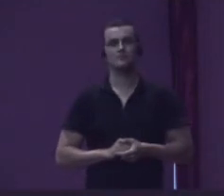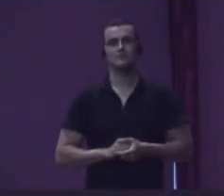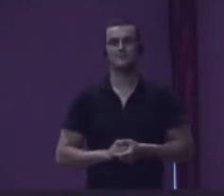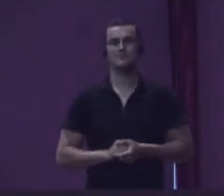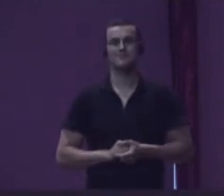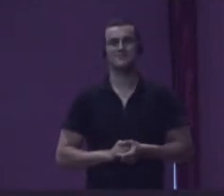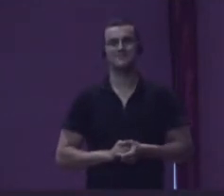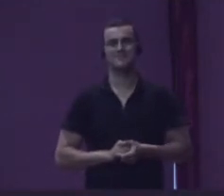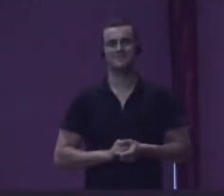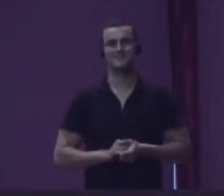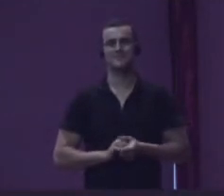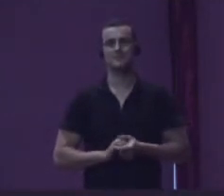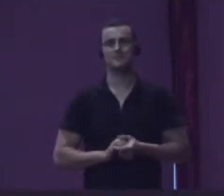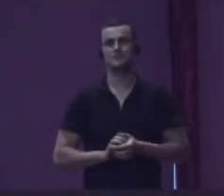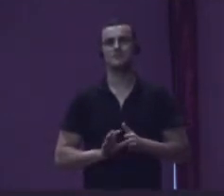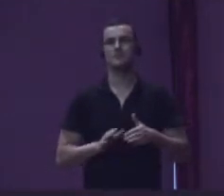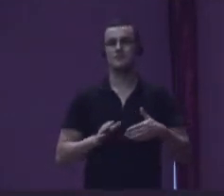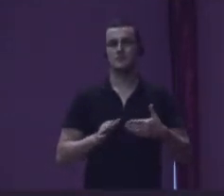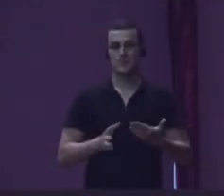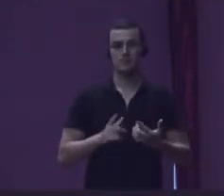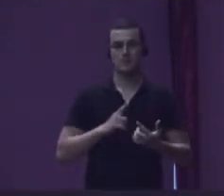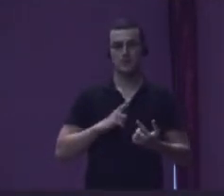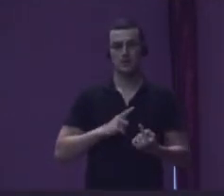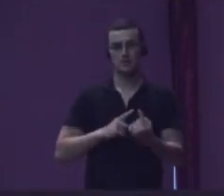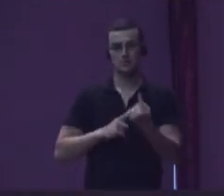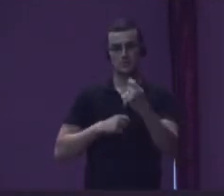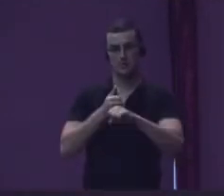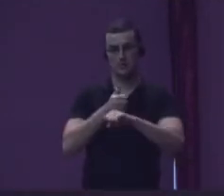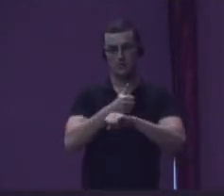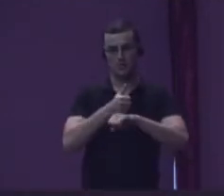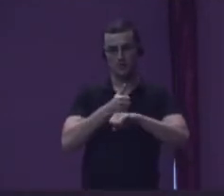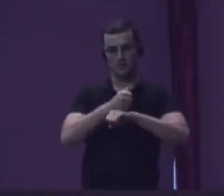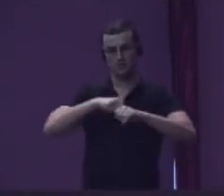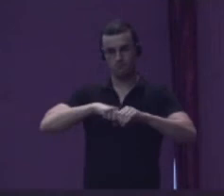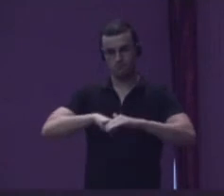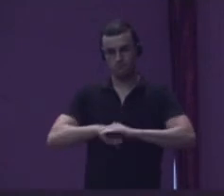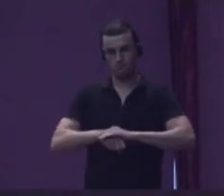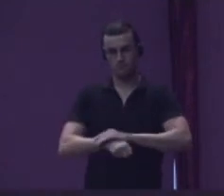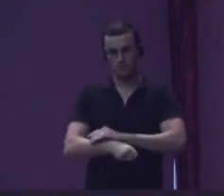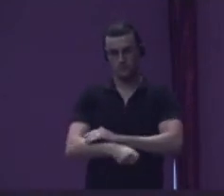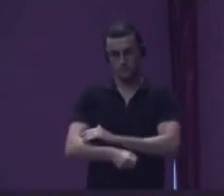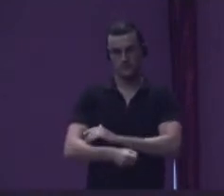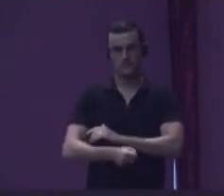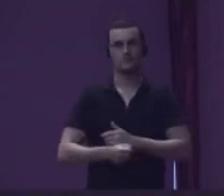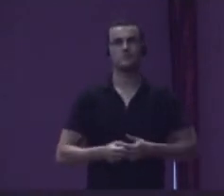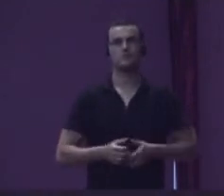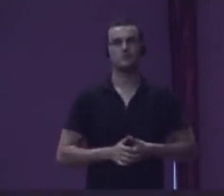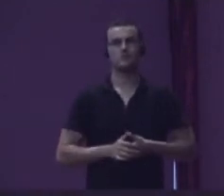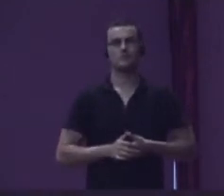of the midwives who would say she gave birth lying down,